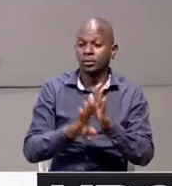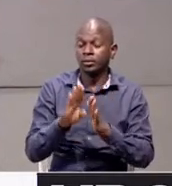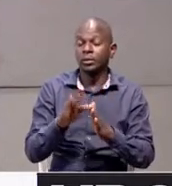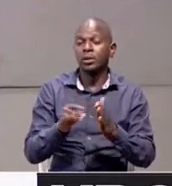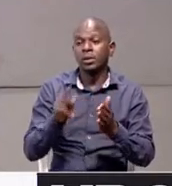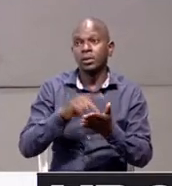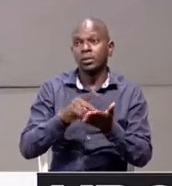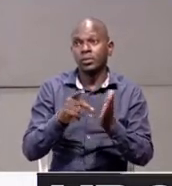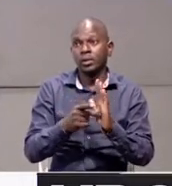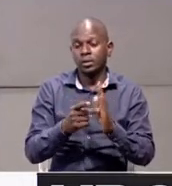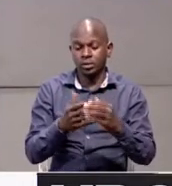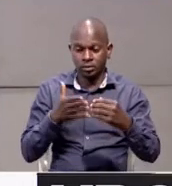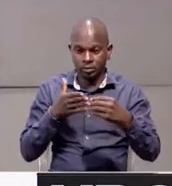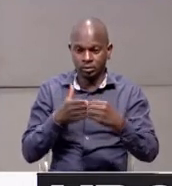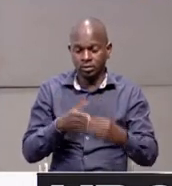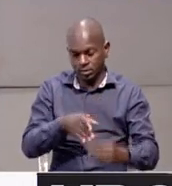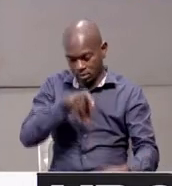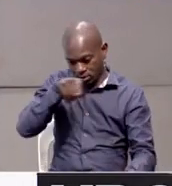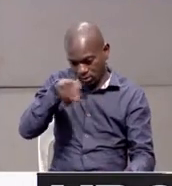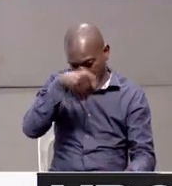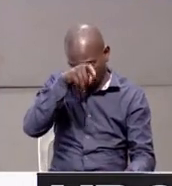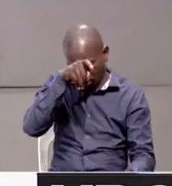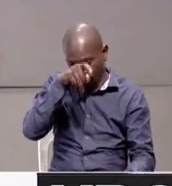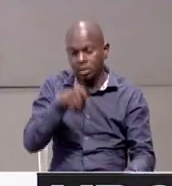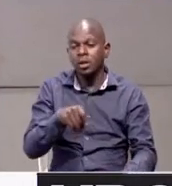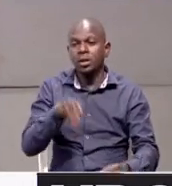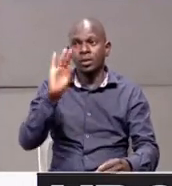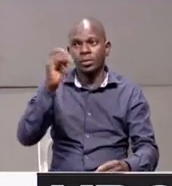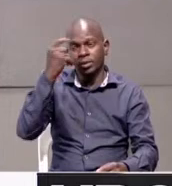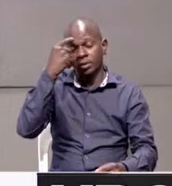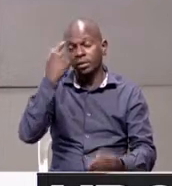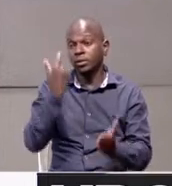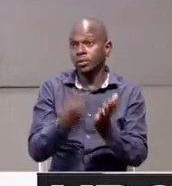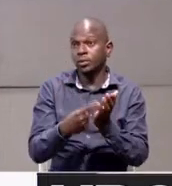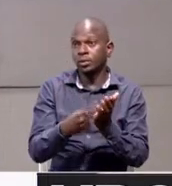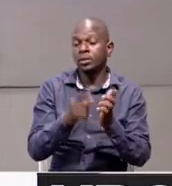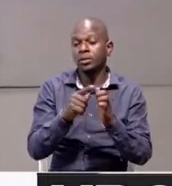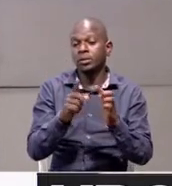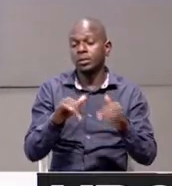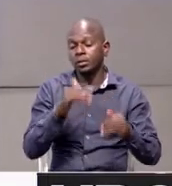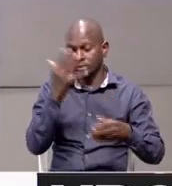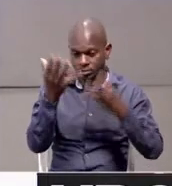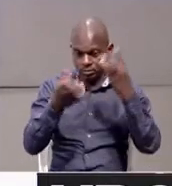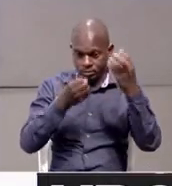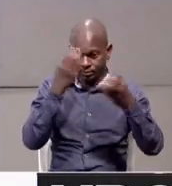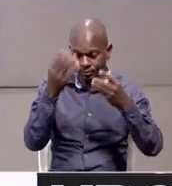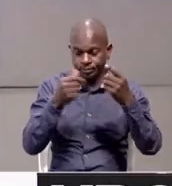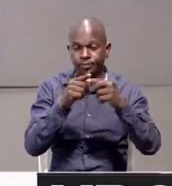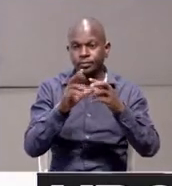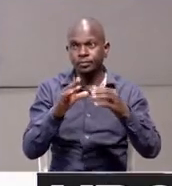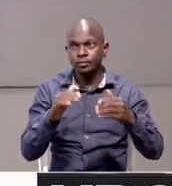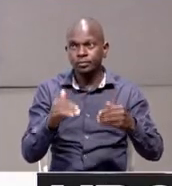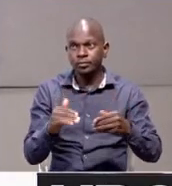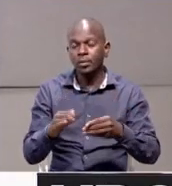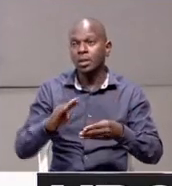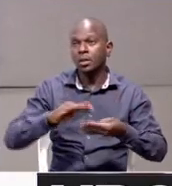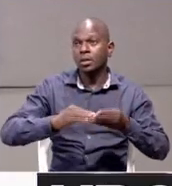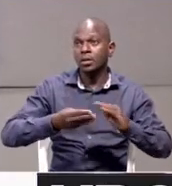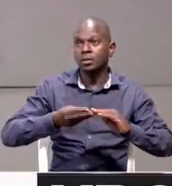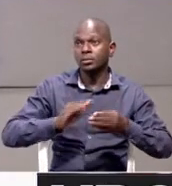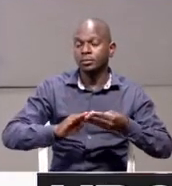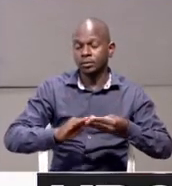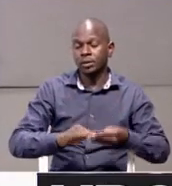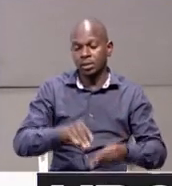projects spearheaded by the Turkish government in Uganda. He emphasized that the initiatives were a result of bilateral relations